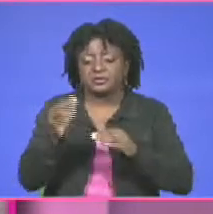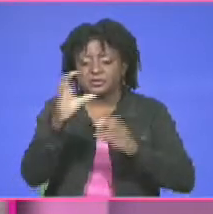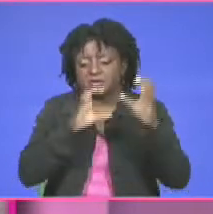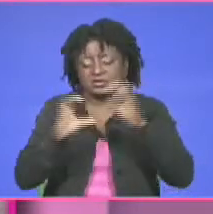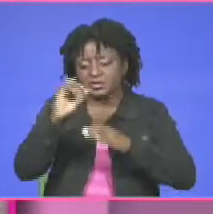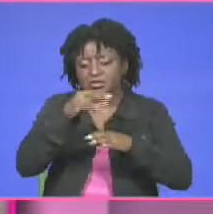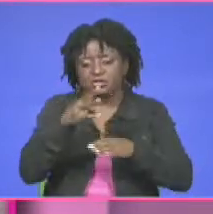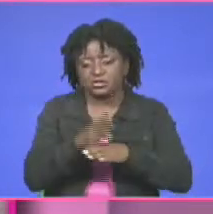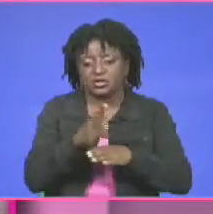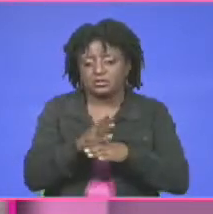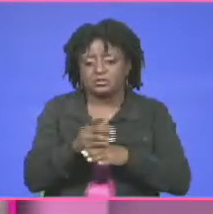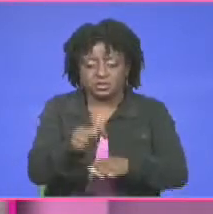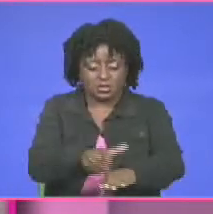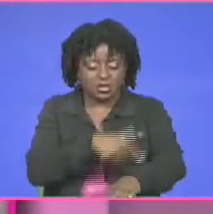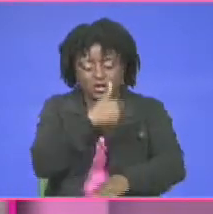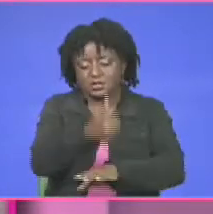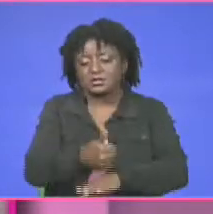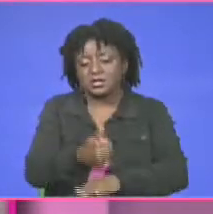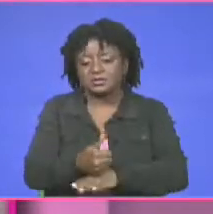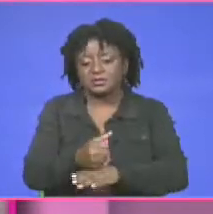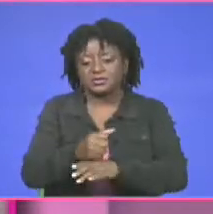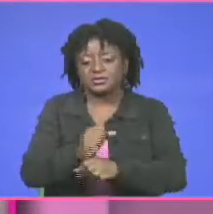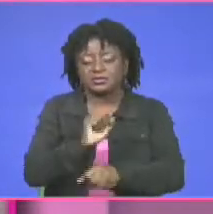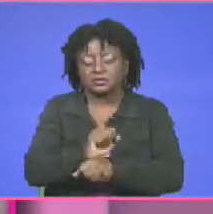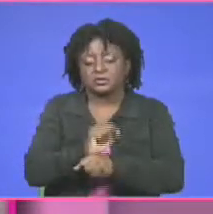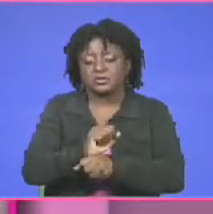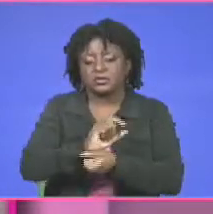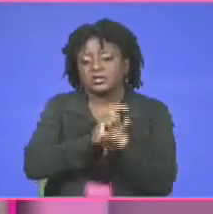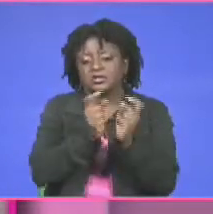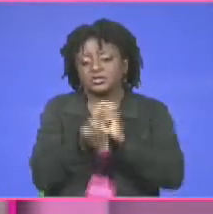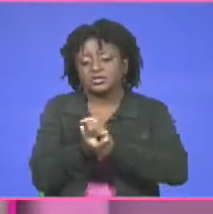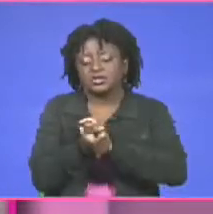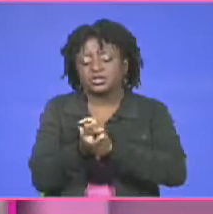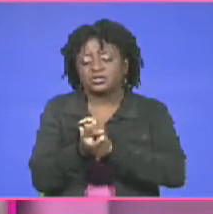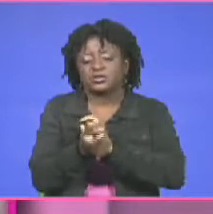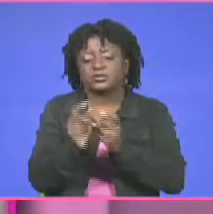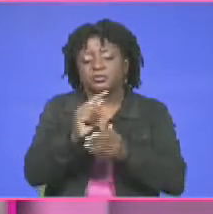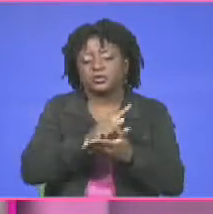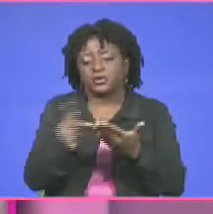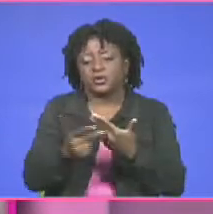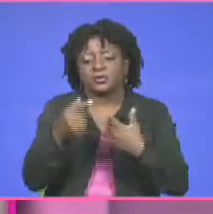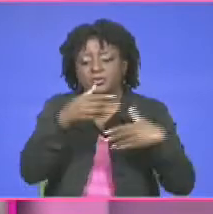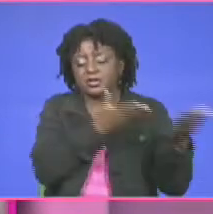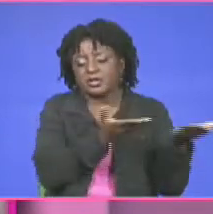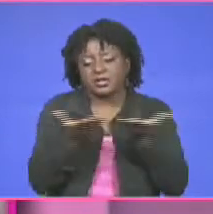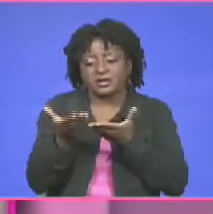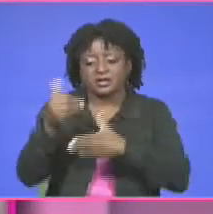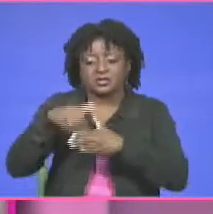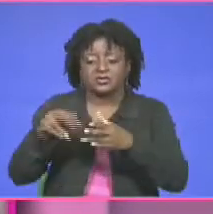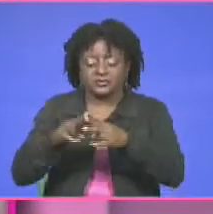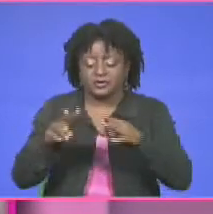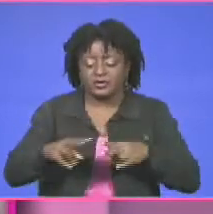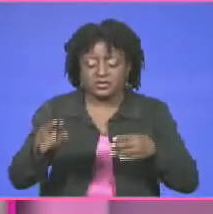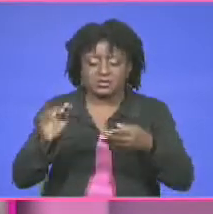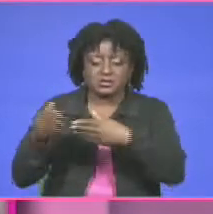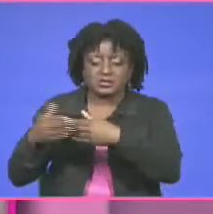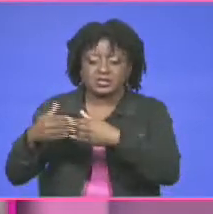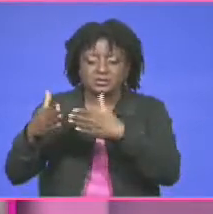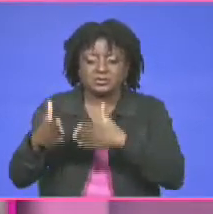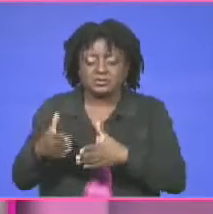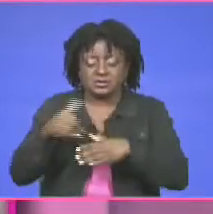today that the long-established employment exchange program will be taking into various neighborhoods across New Providence and Grand